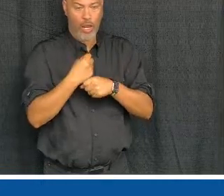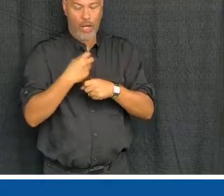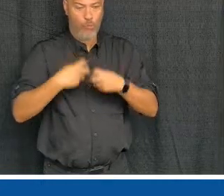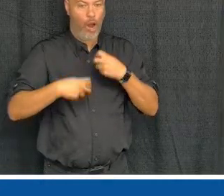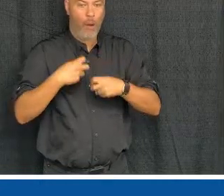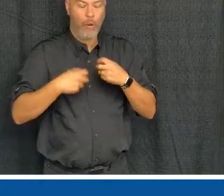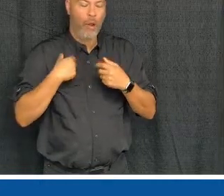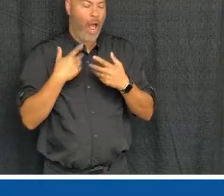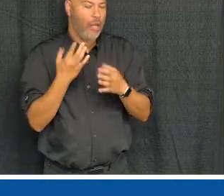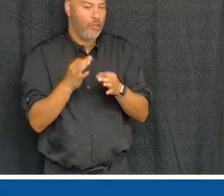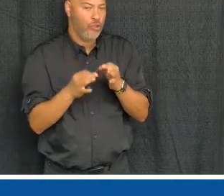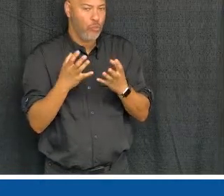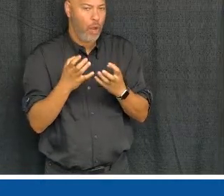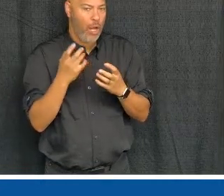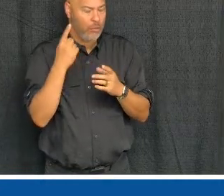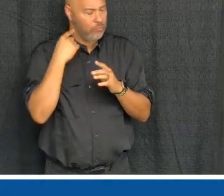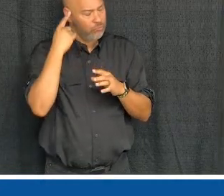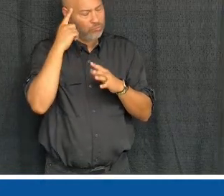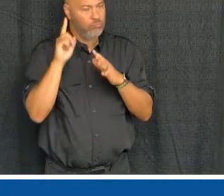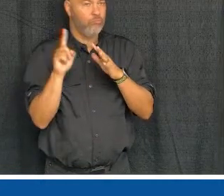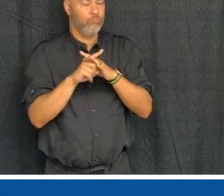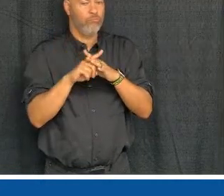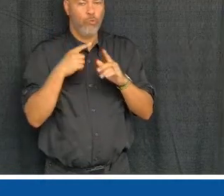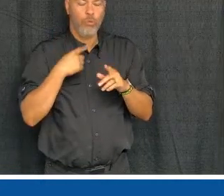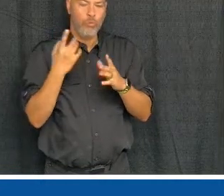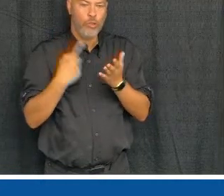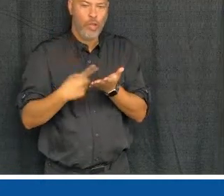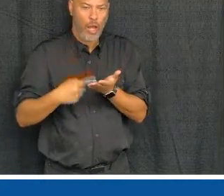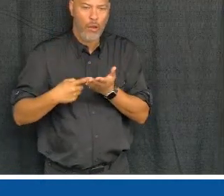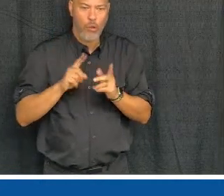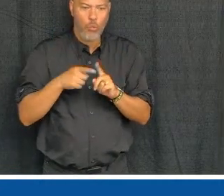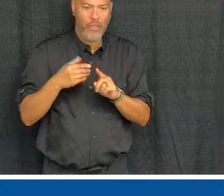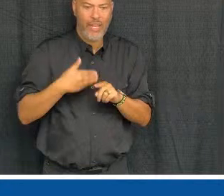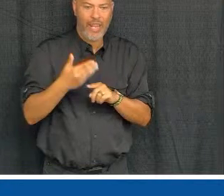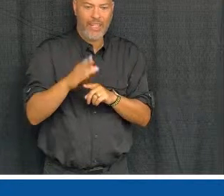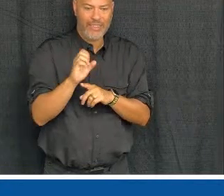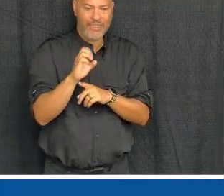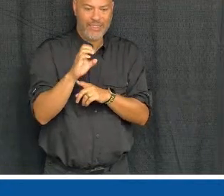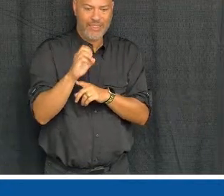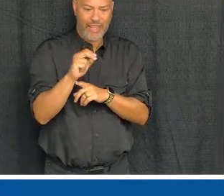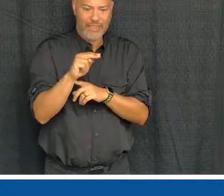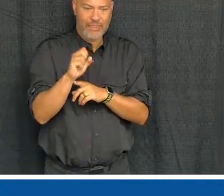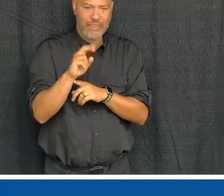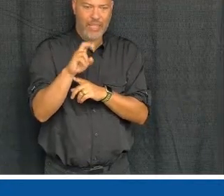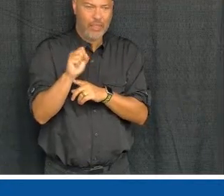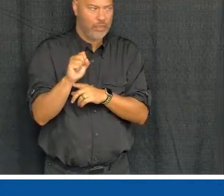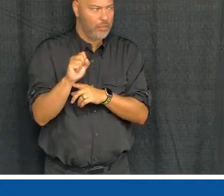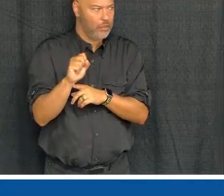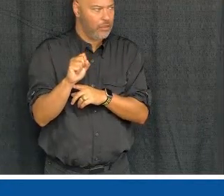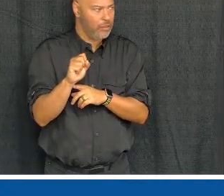just trying to, it's something I just thought of while we were sitting here. When the next census comes out,